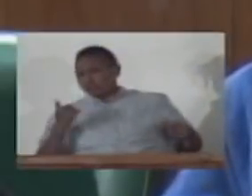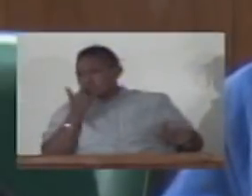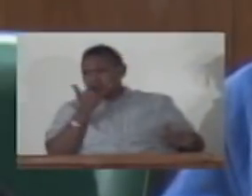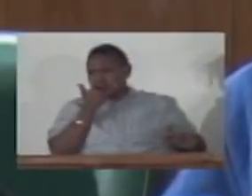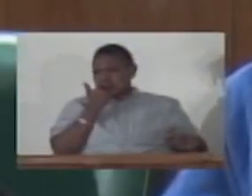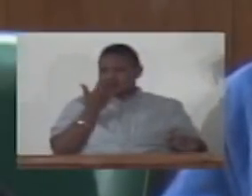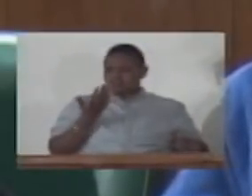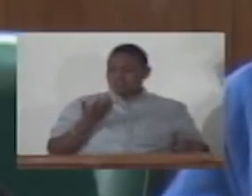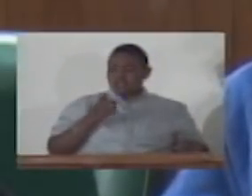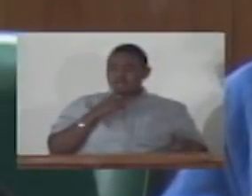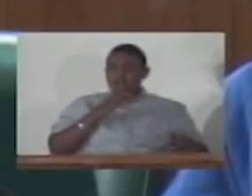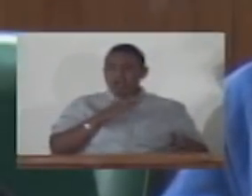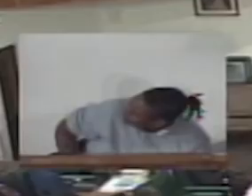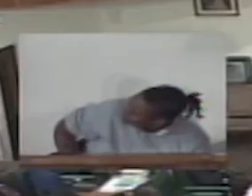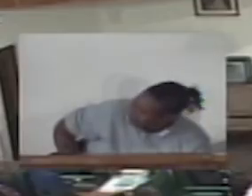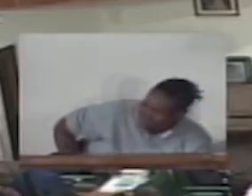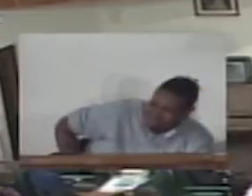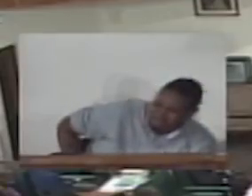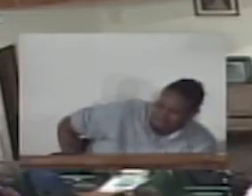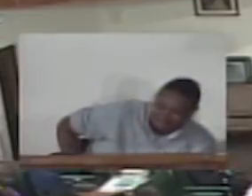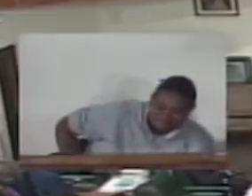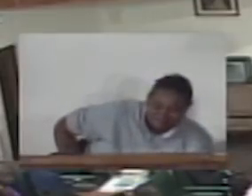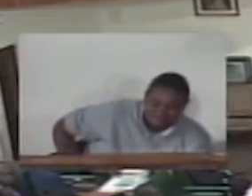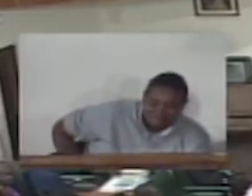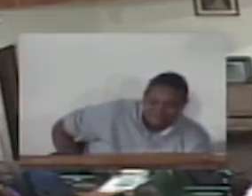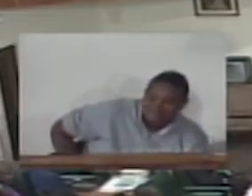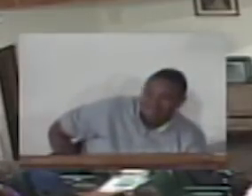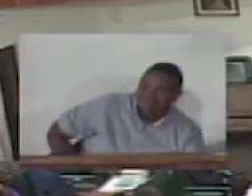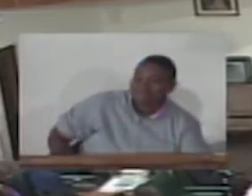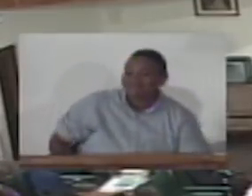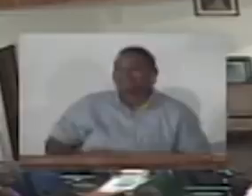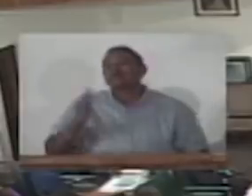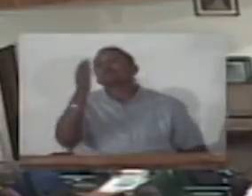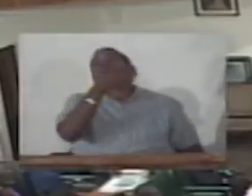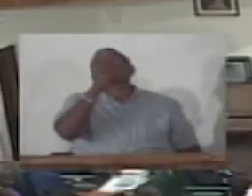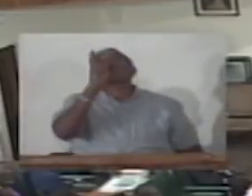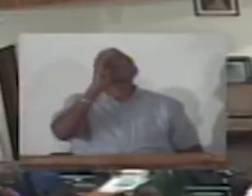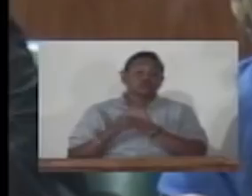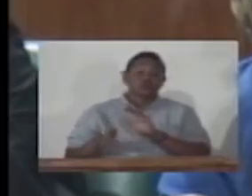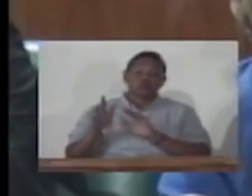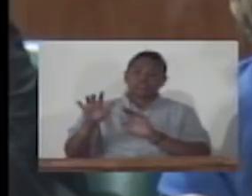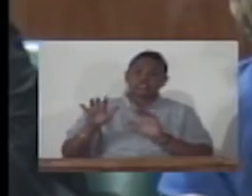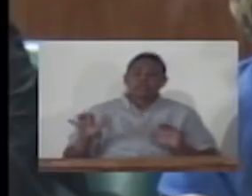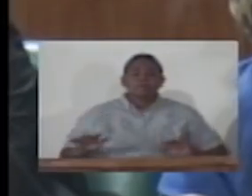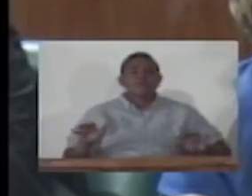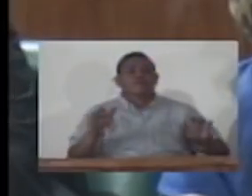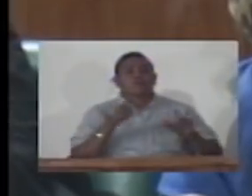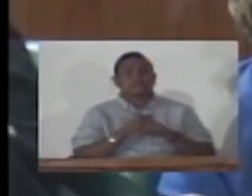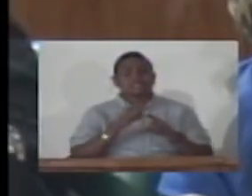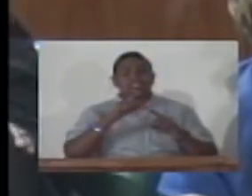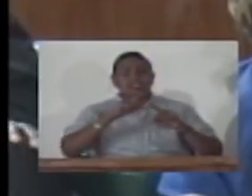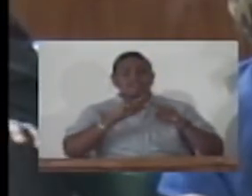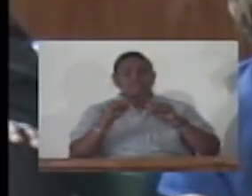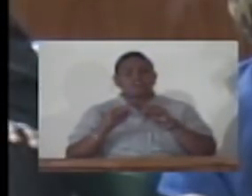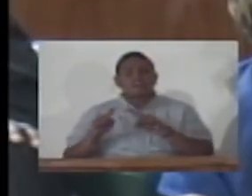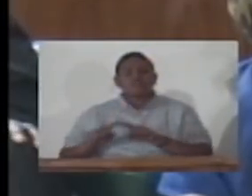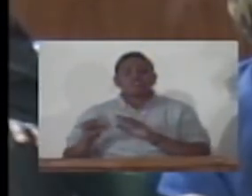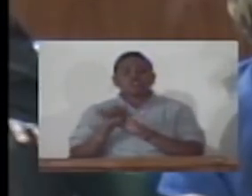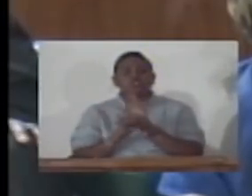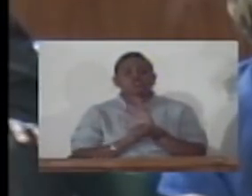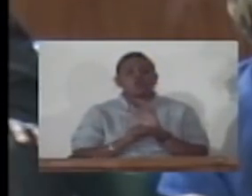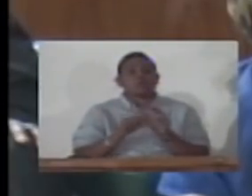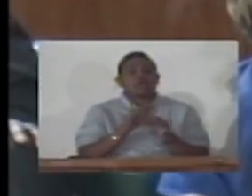have adopted a posture of doubt. Mr. Speaker, the results from students' performance in the various subject